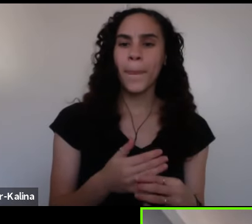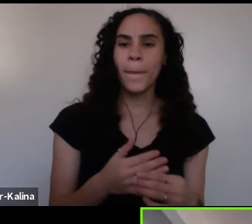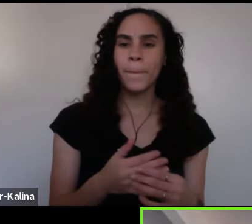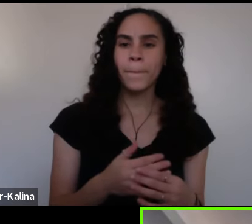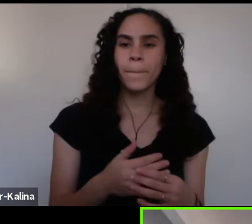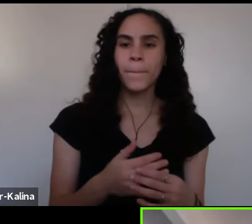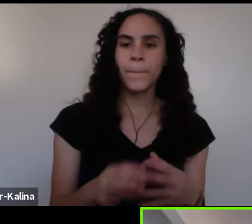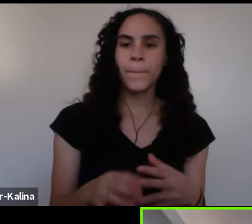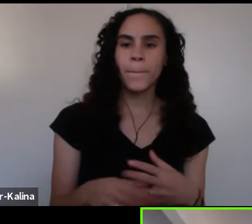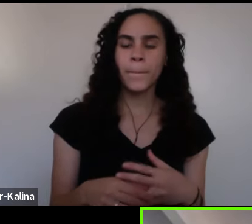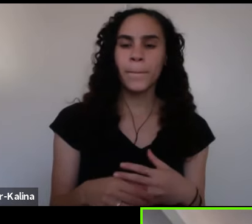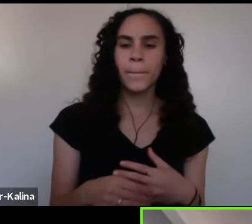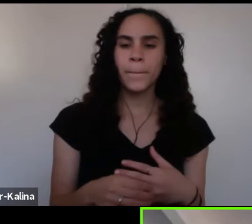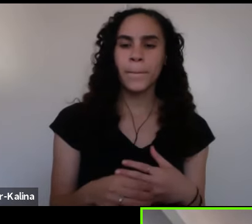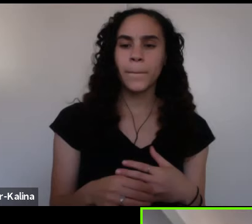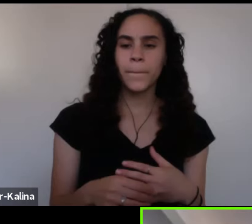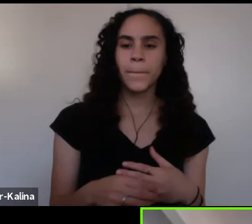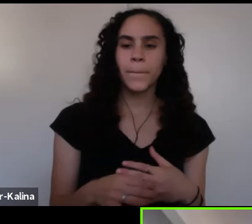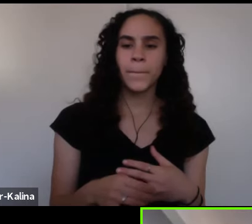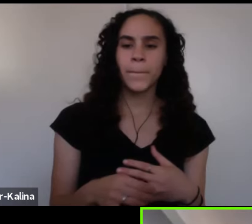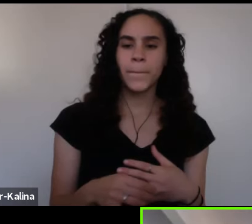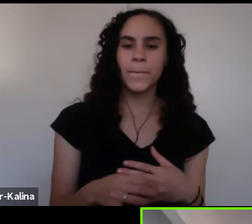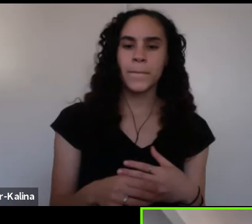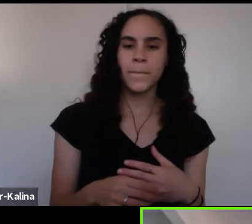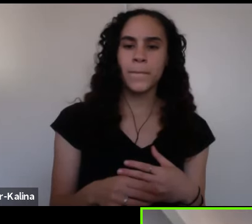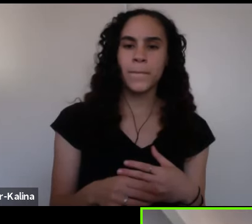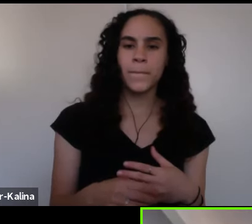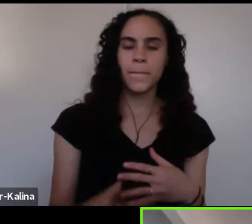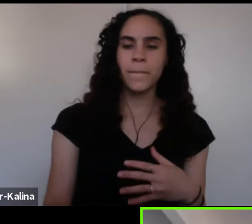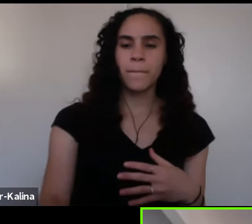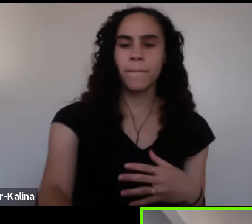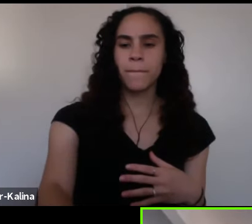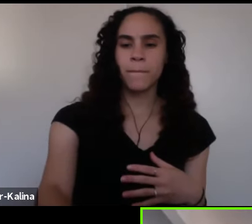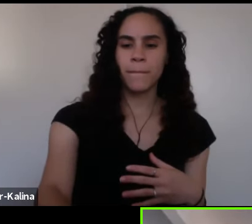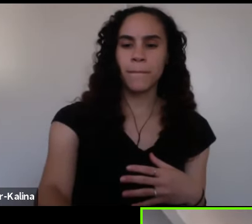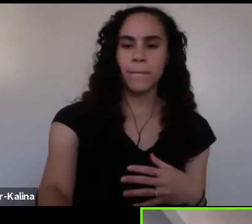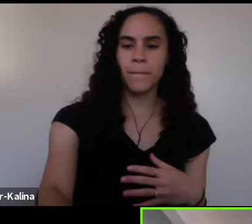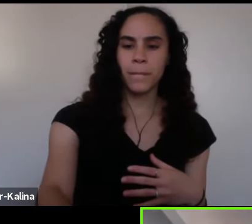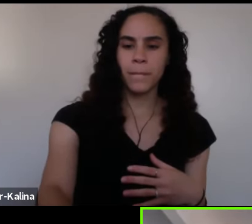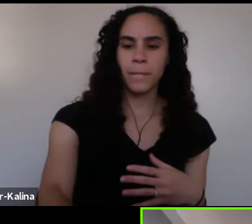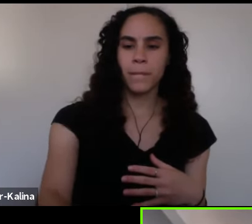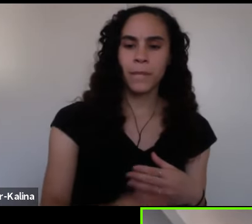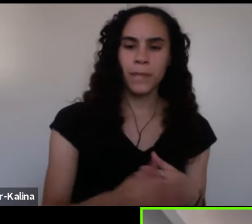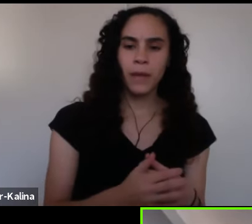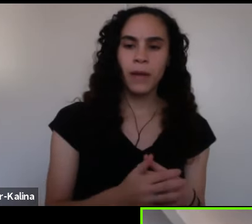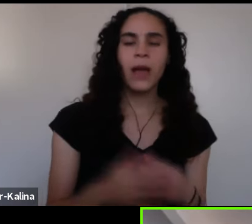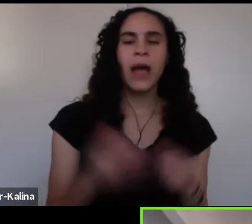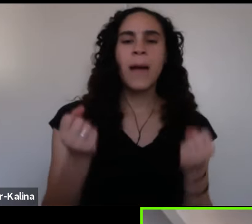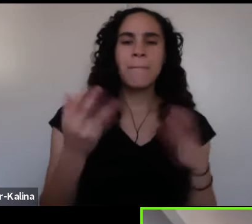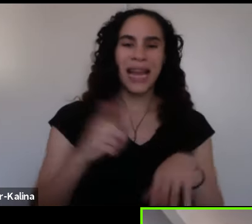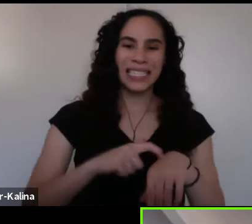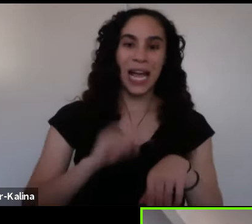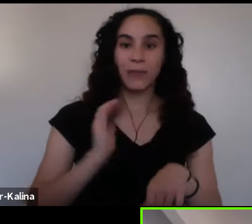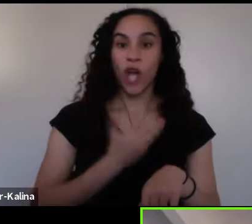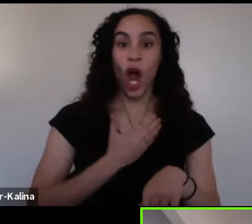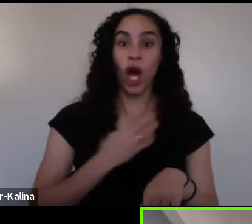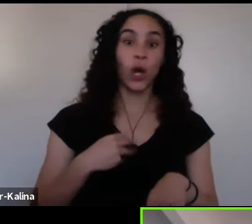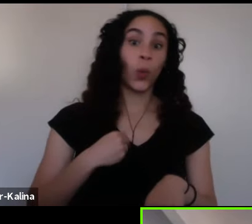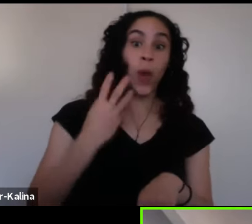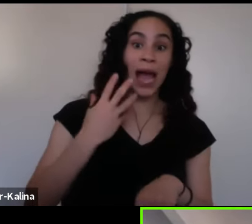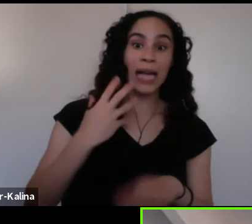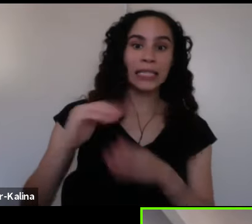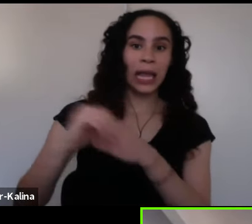oftentimes our white leaders are in situations where they want